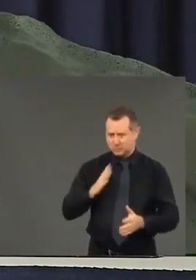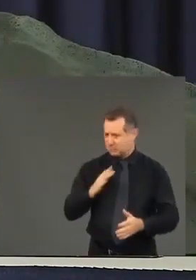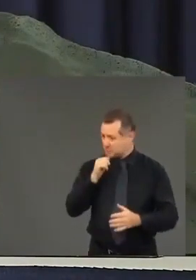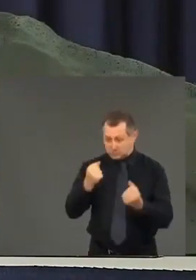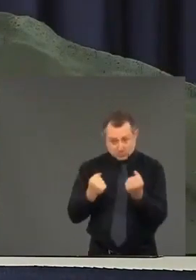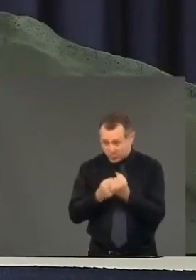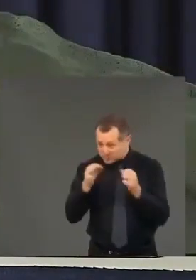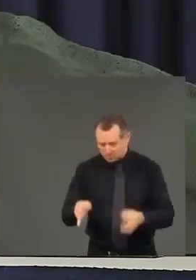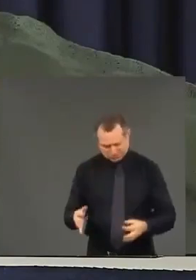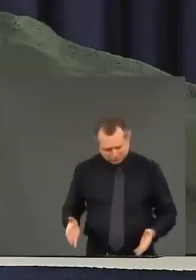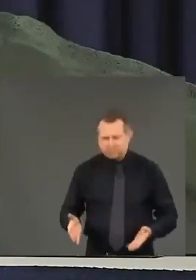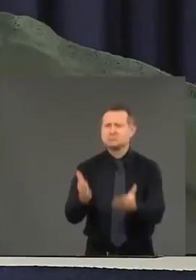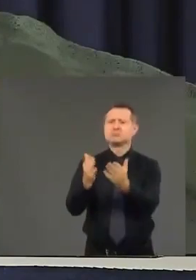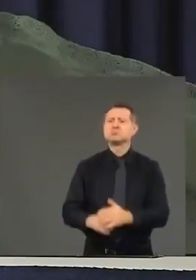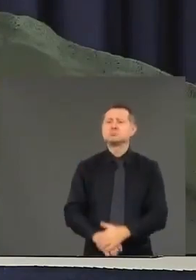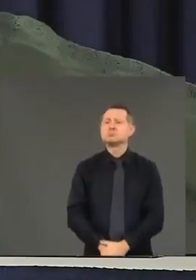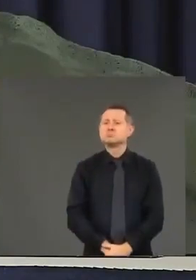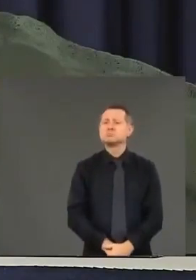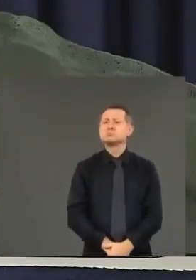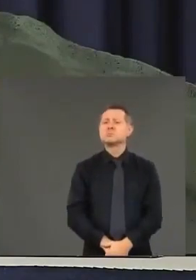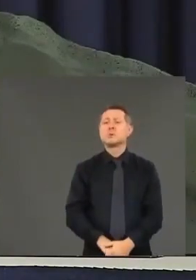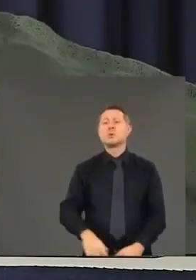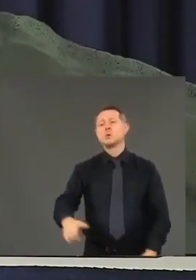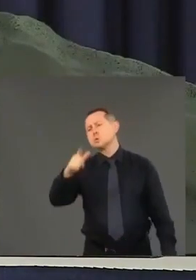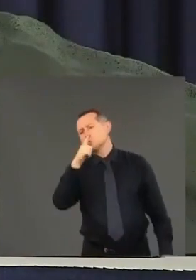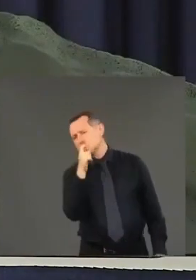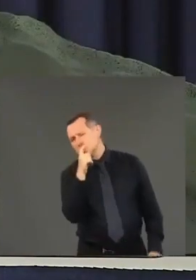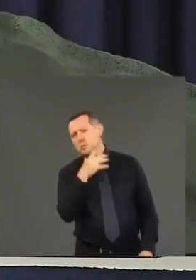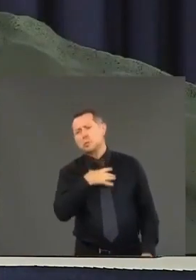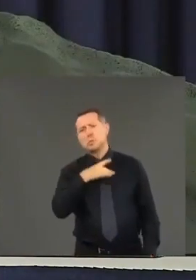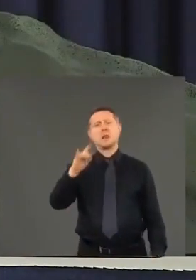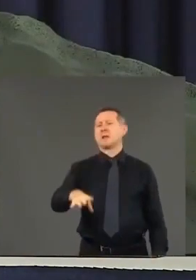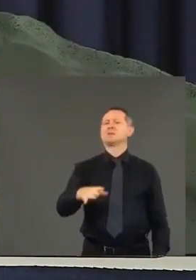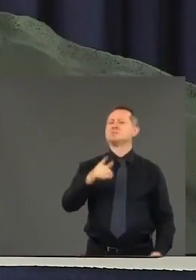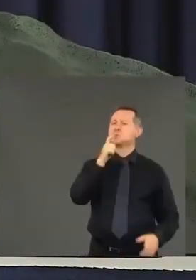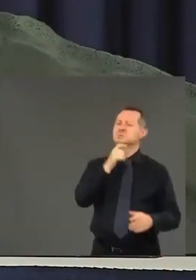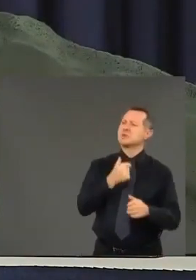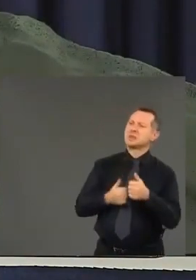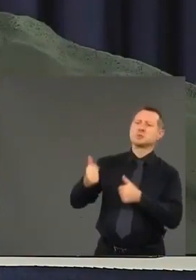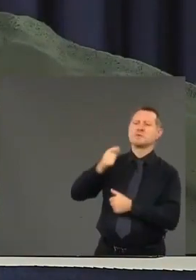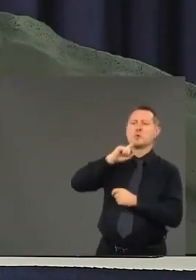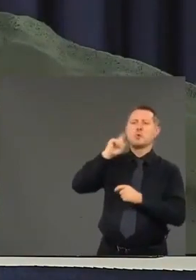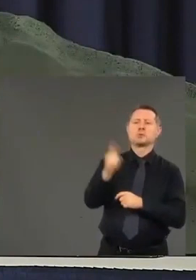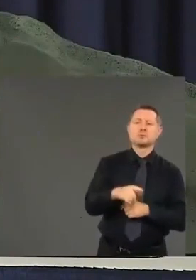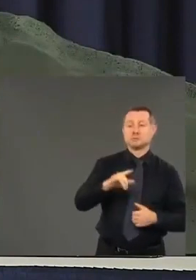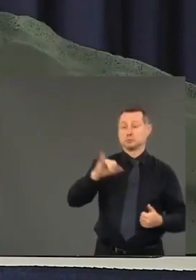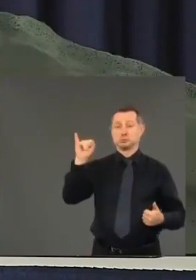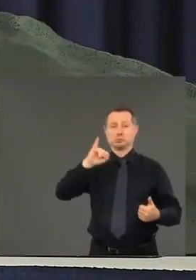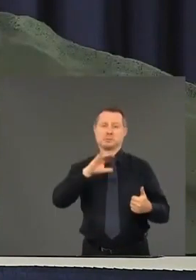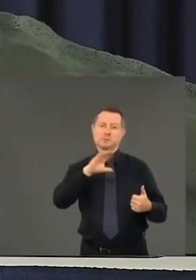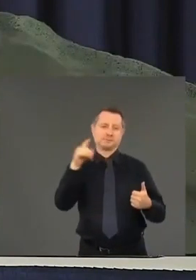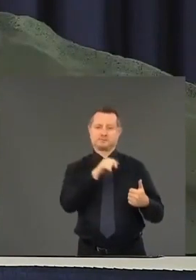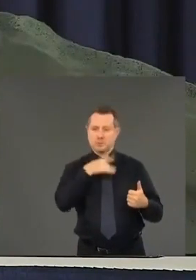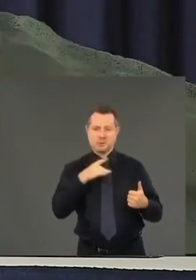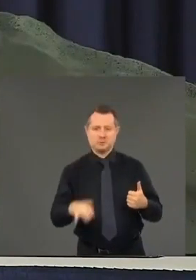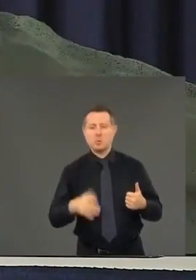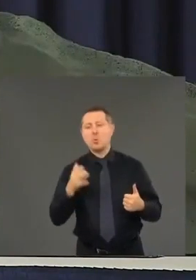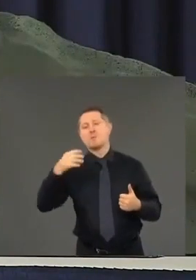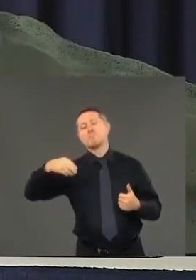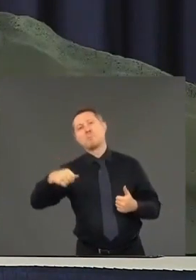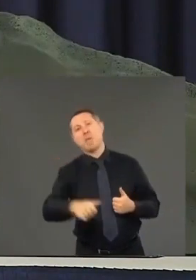And I love that good government. You know who doesn't like the executive orders? The insurance companies don't like that they have to pay.